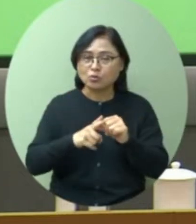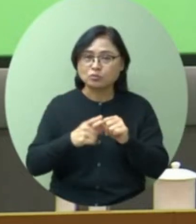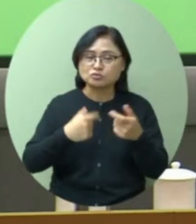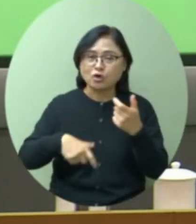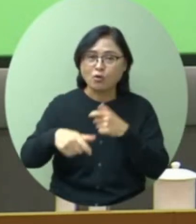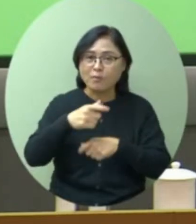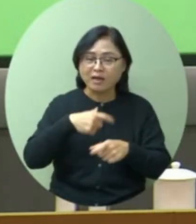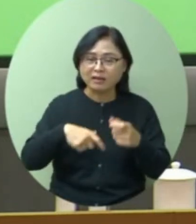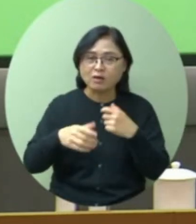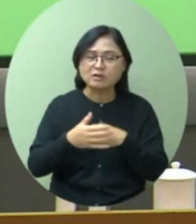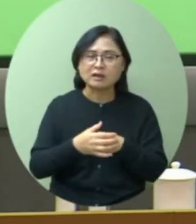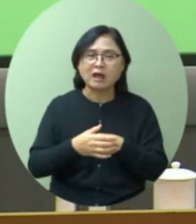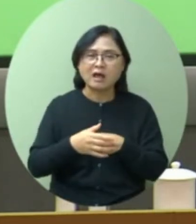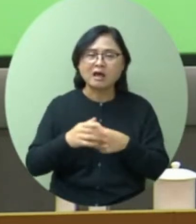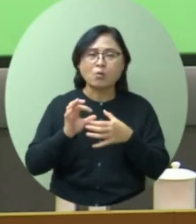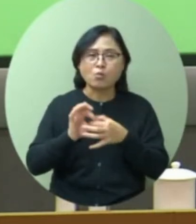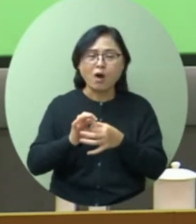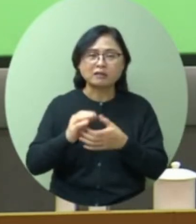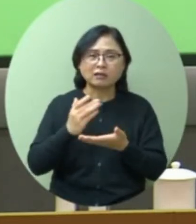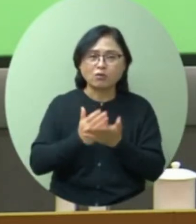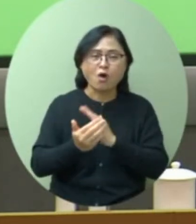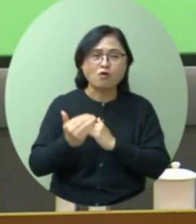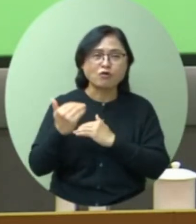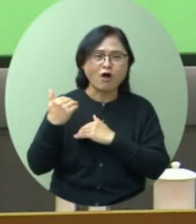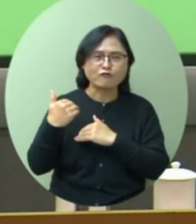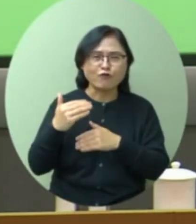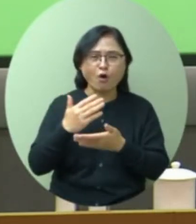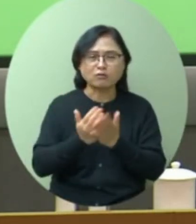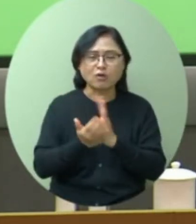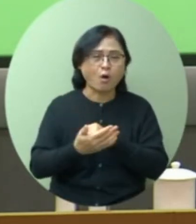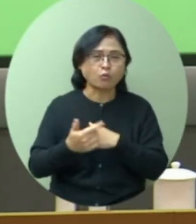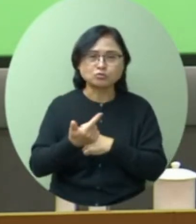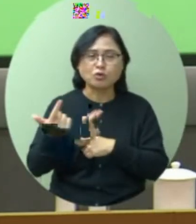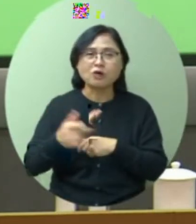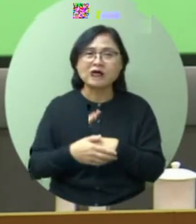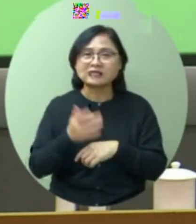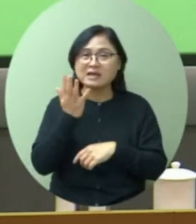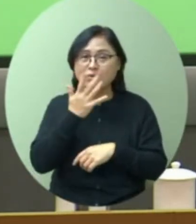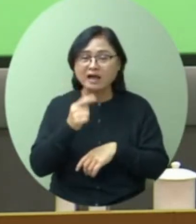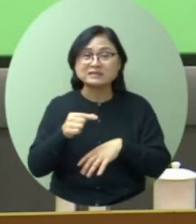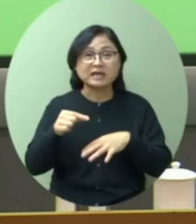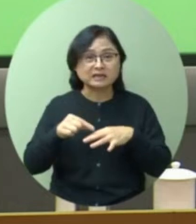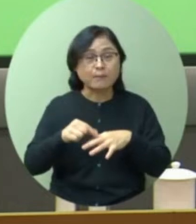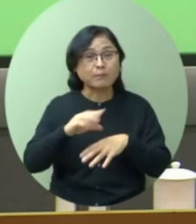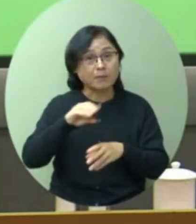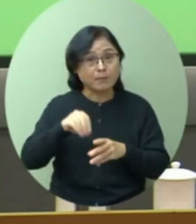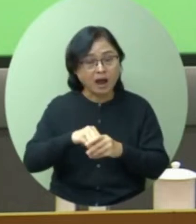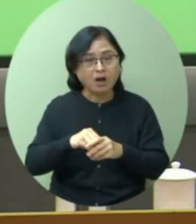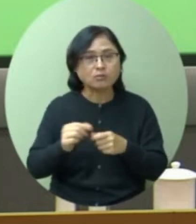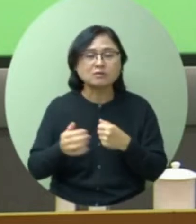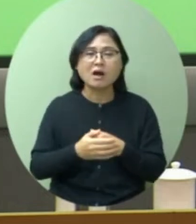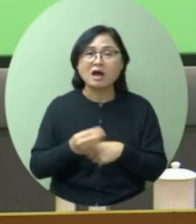Commodity trading covers many things. Non-ferrous metal, for example,